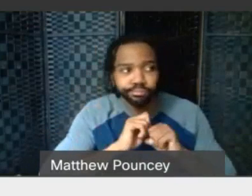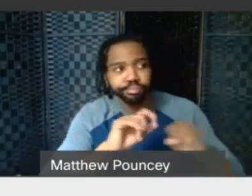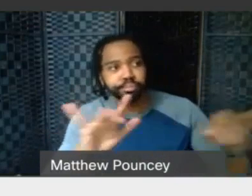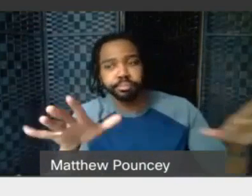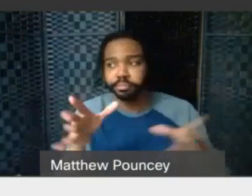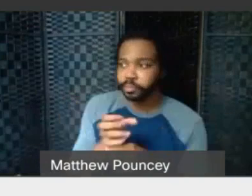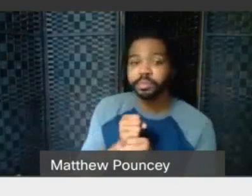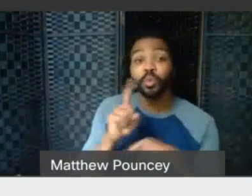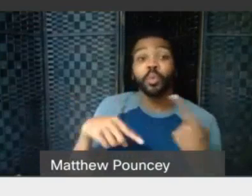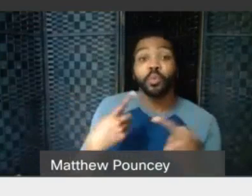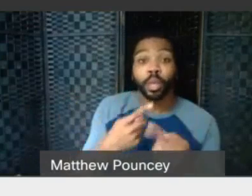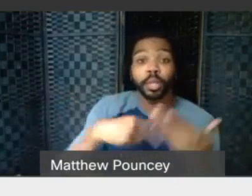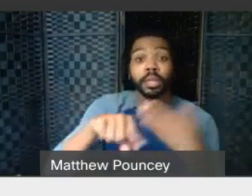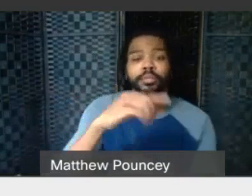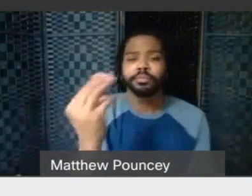coordination.